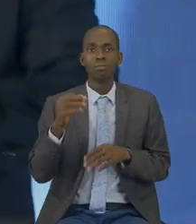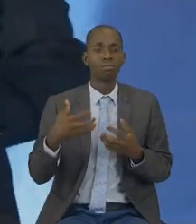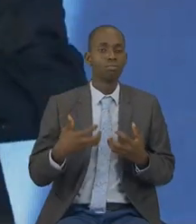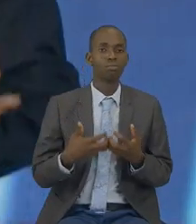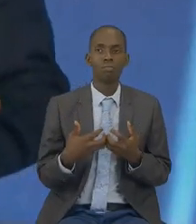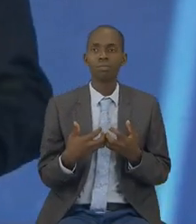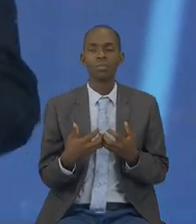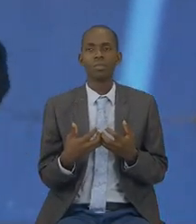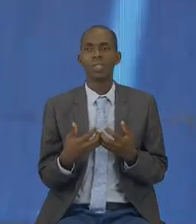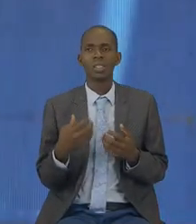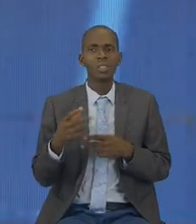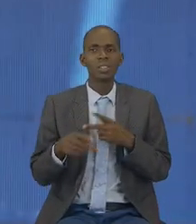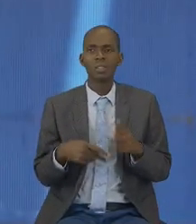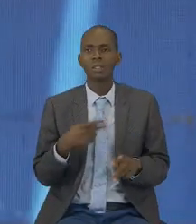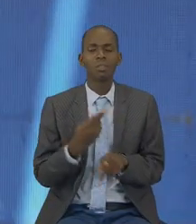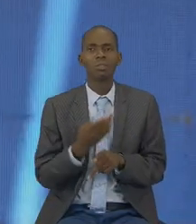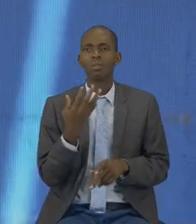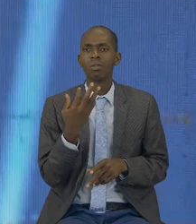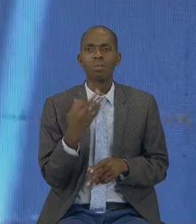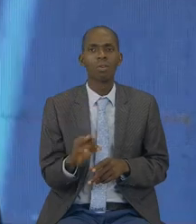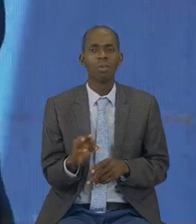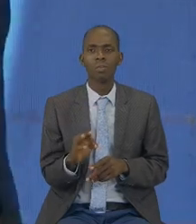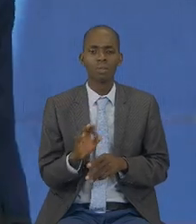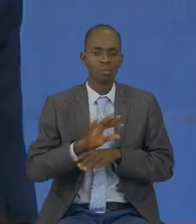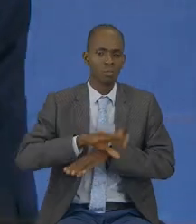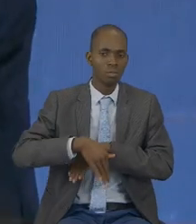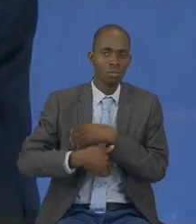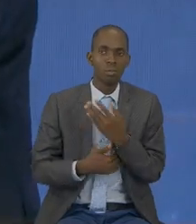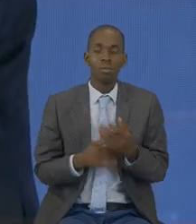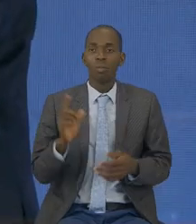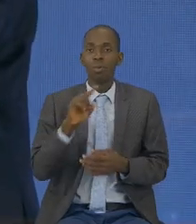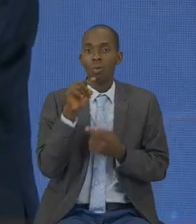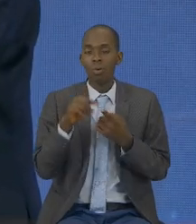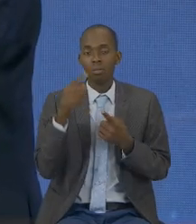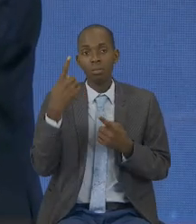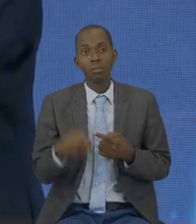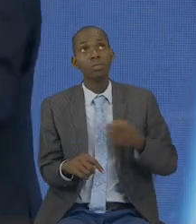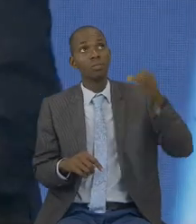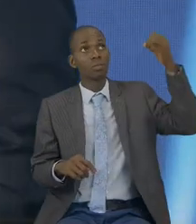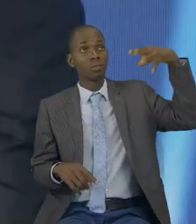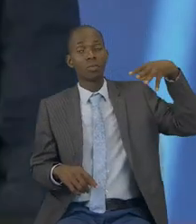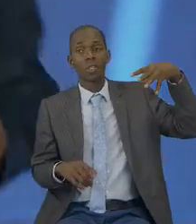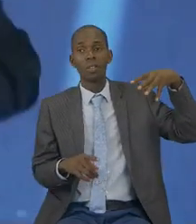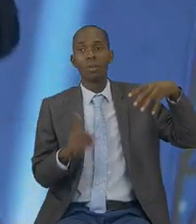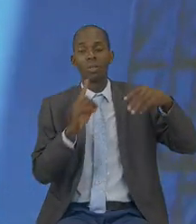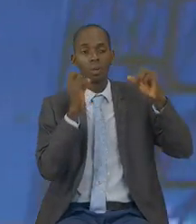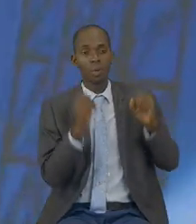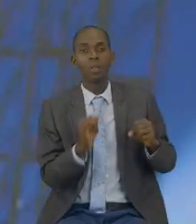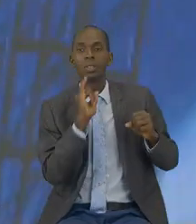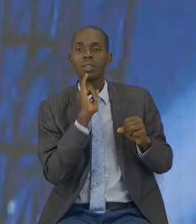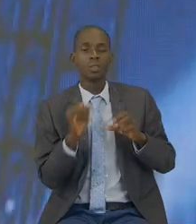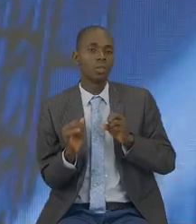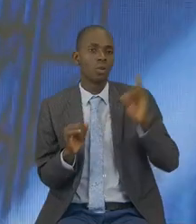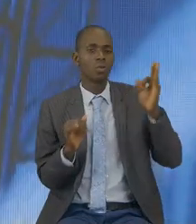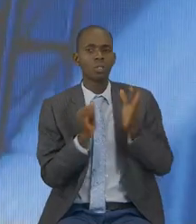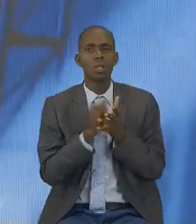mechanical kind of a vigil when the light, the socket, had been turned off. That's why